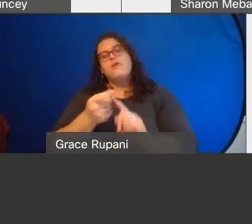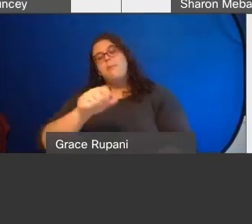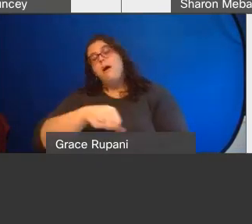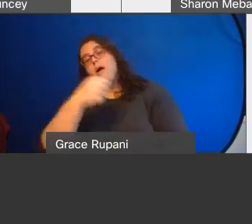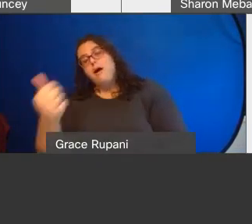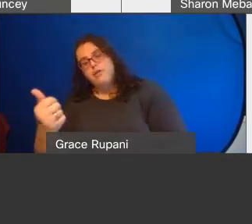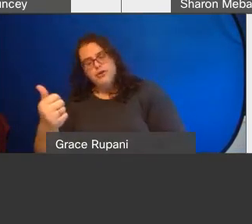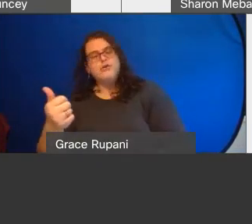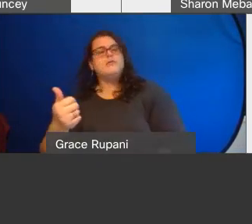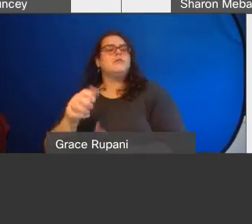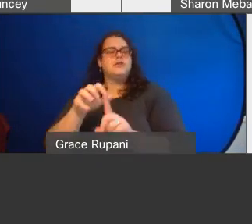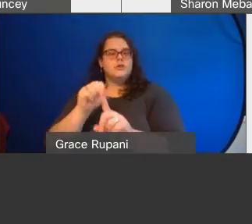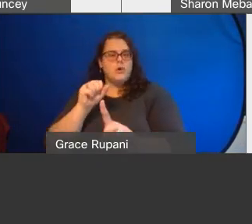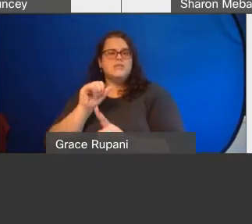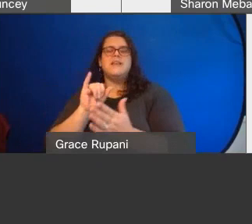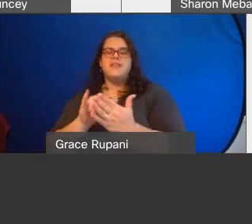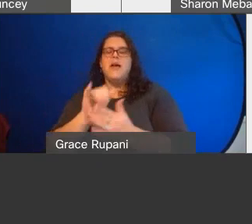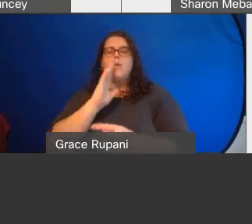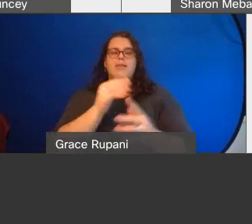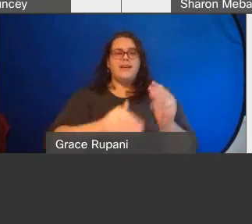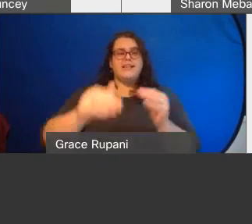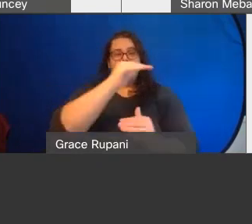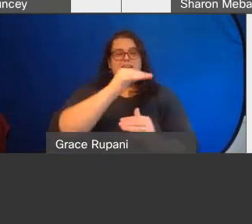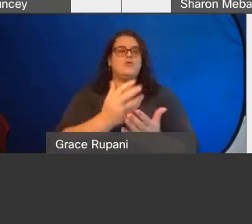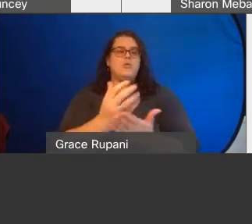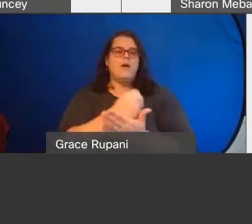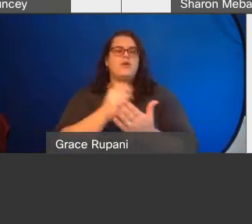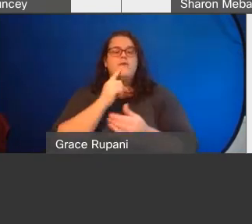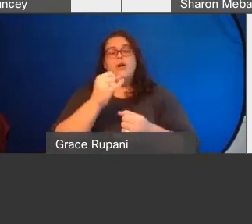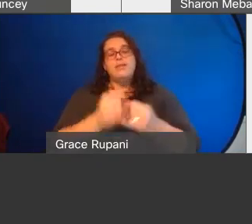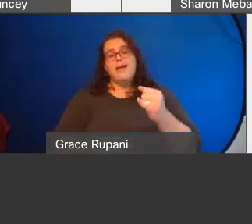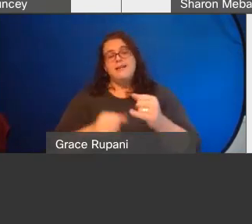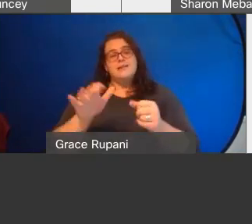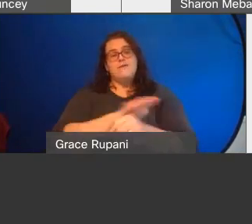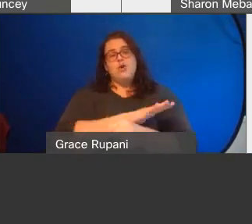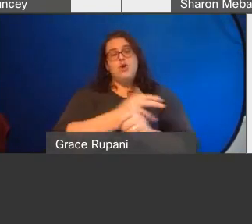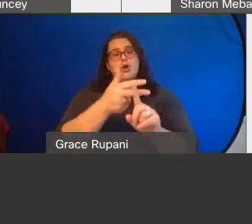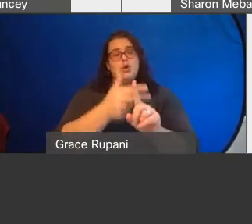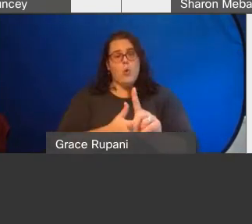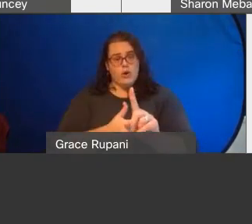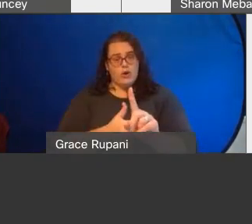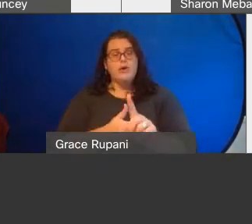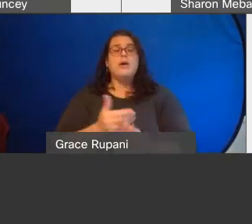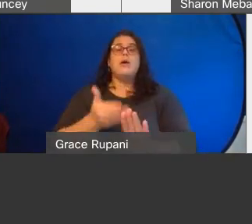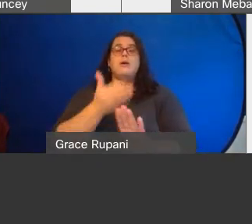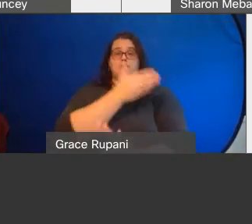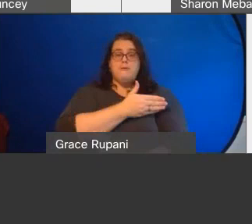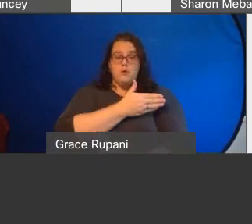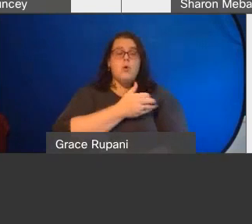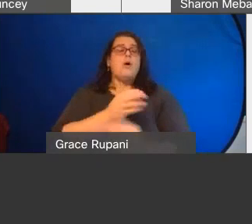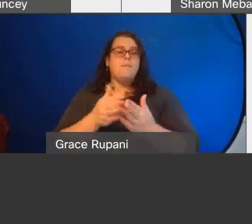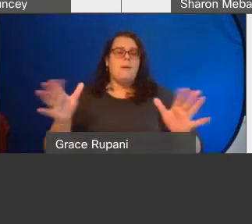its revenue for the last full quarter prior to the public health emergency, i.e. October 1